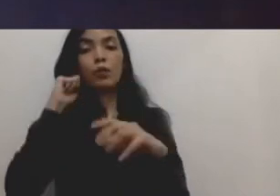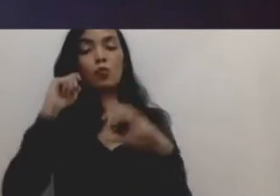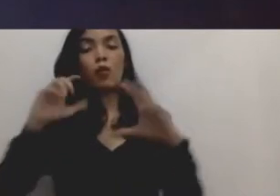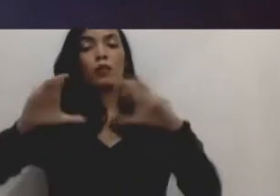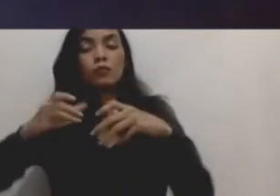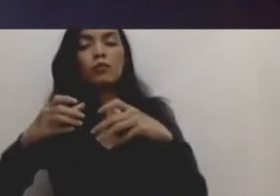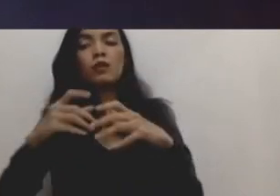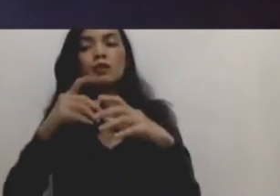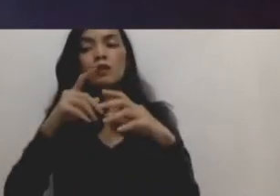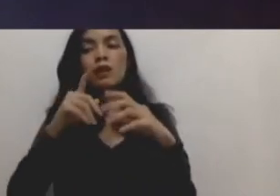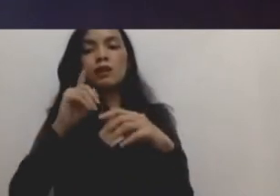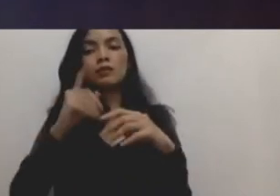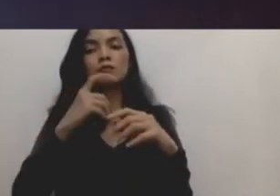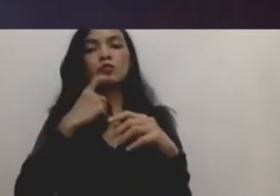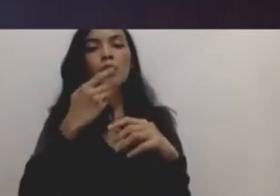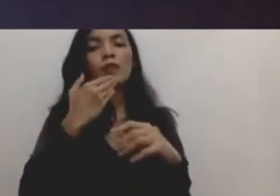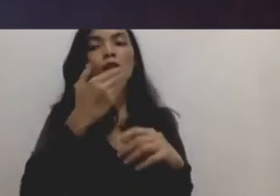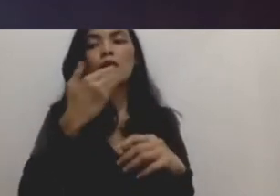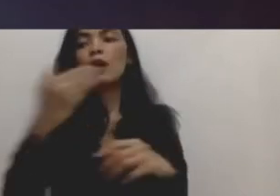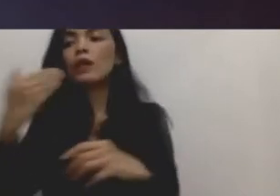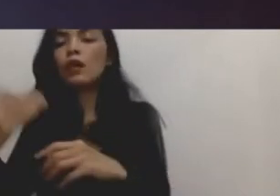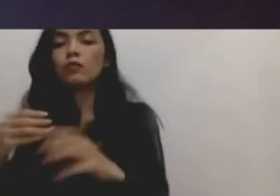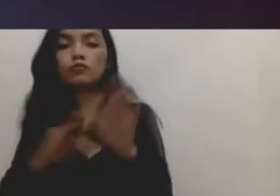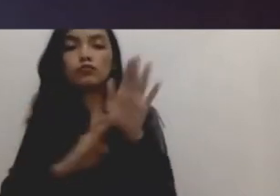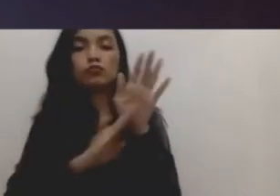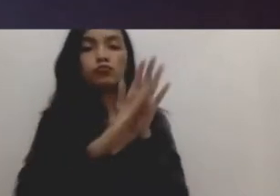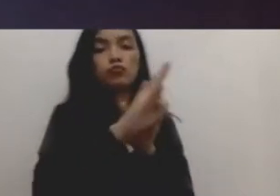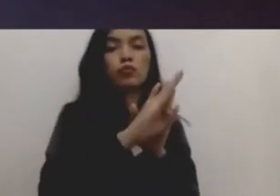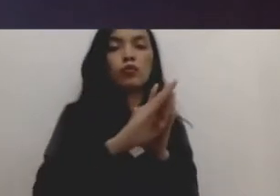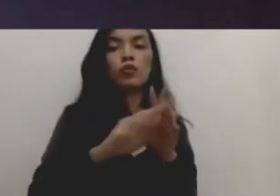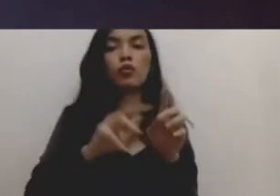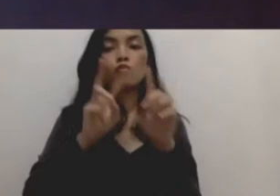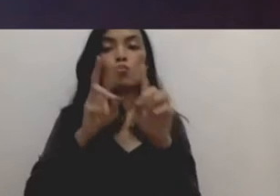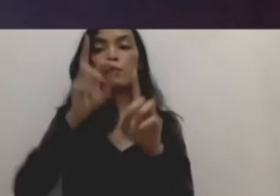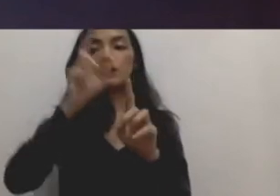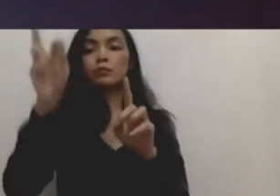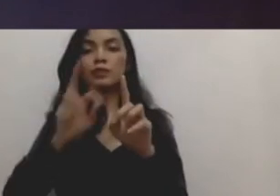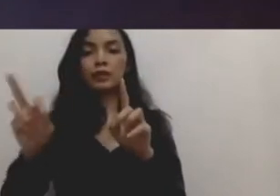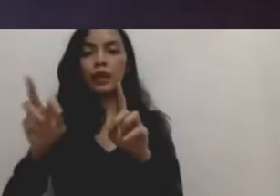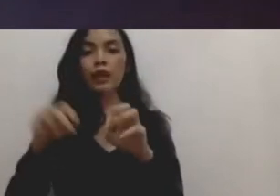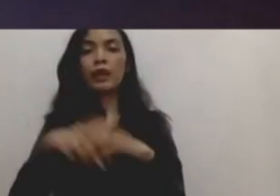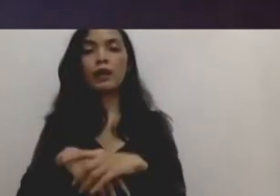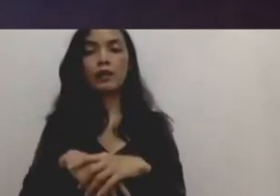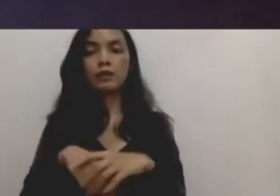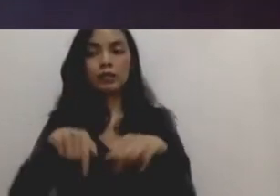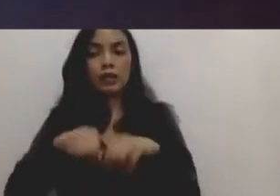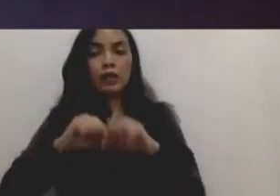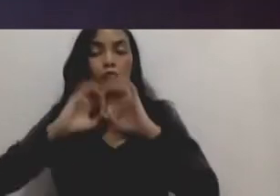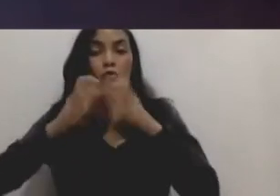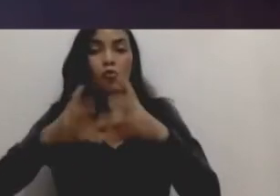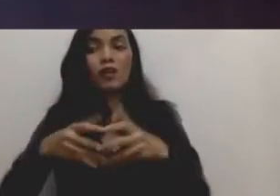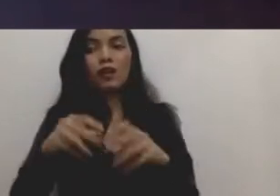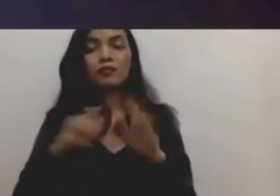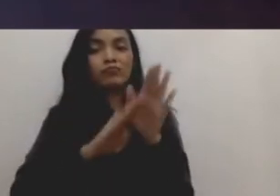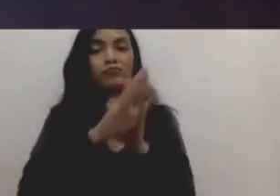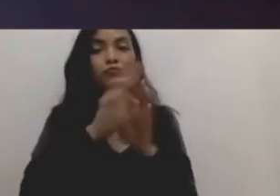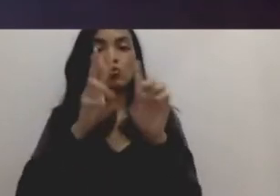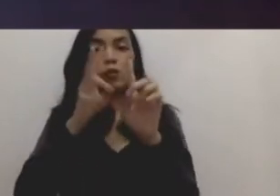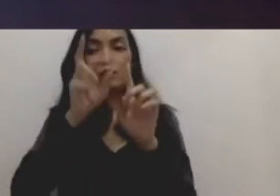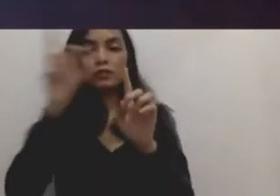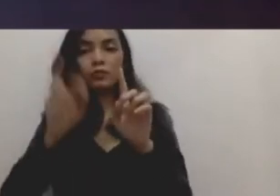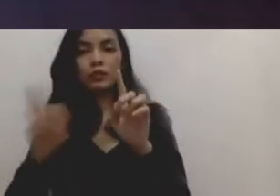a 12% increase in GBV rates during the pandemic in